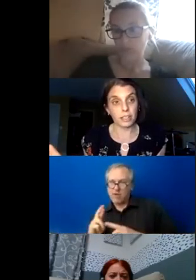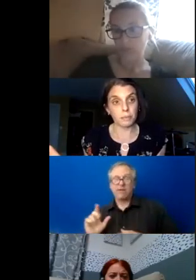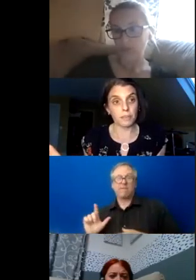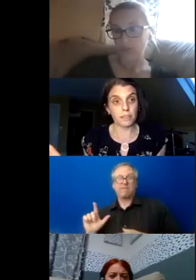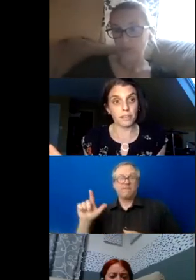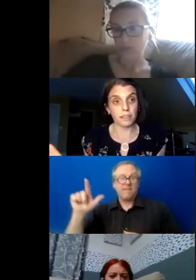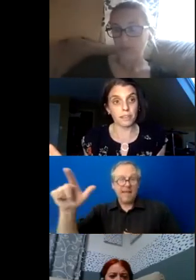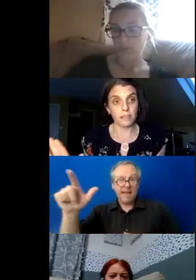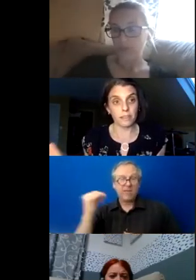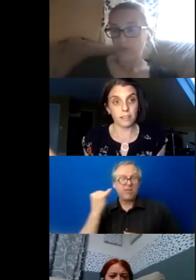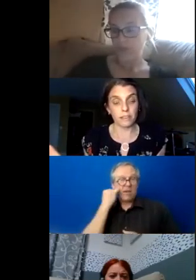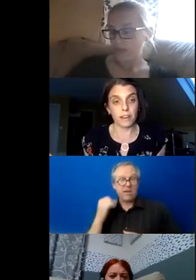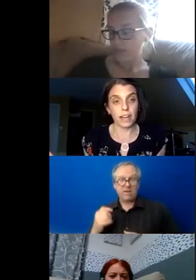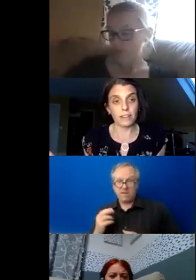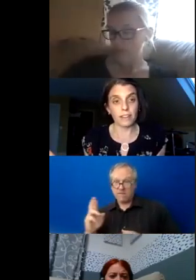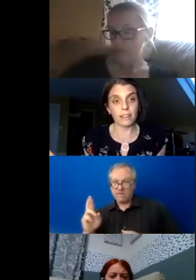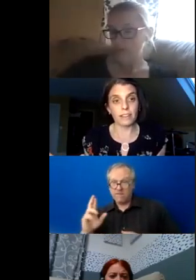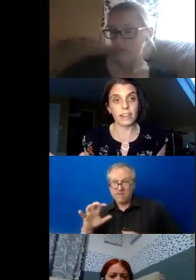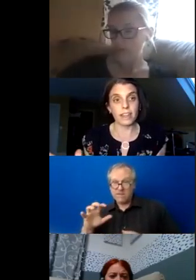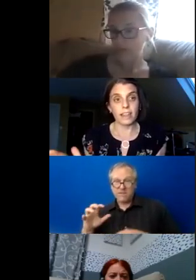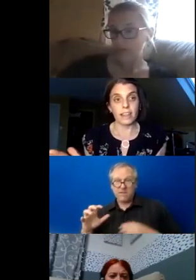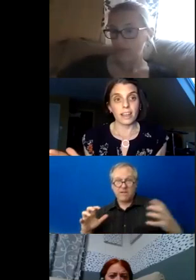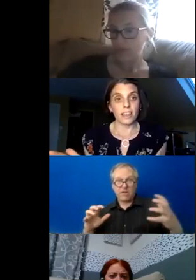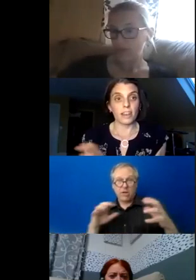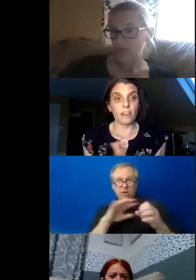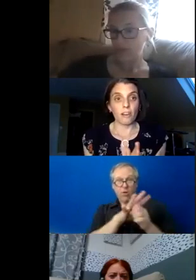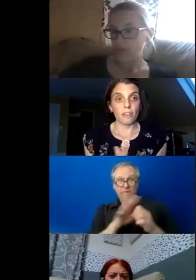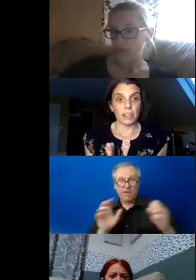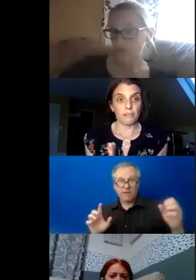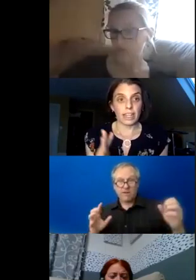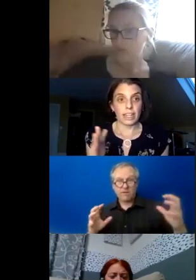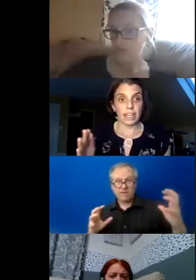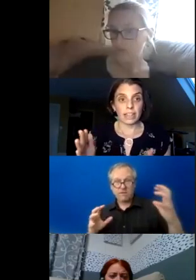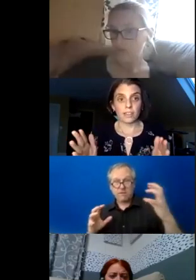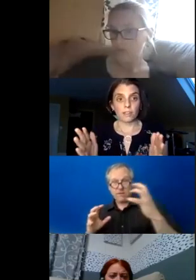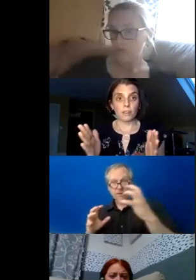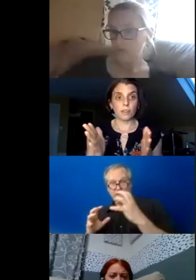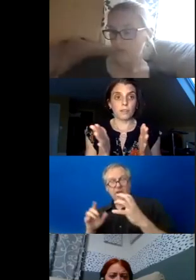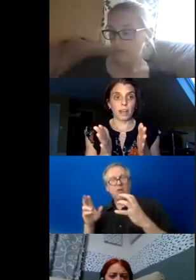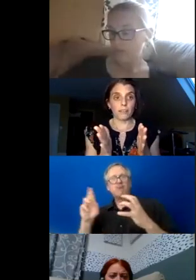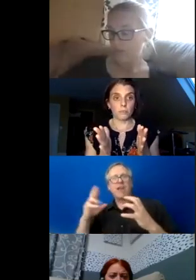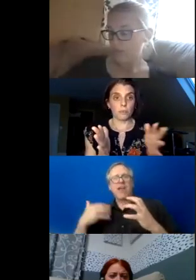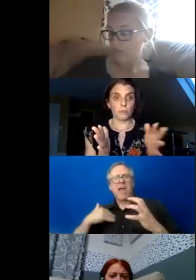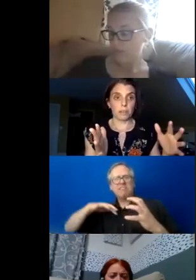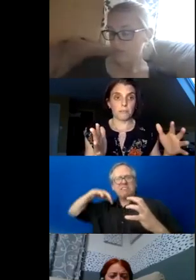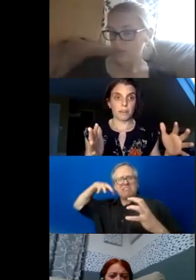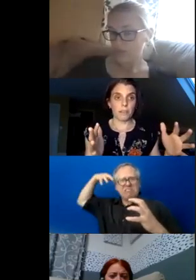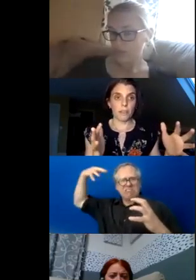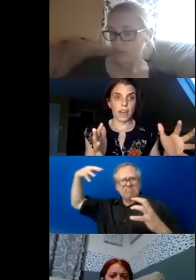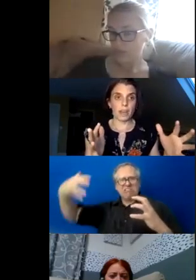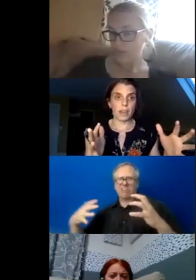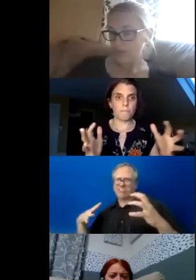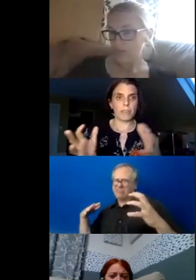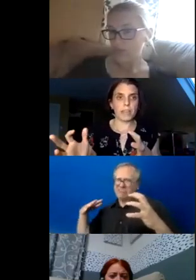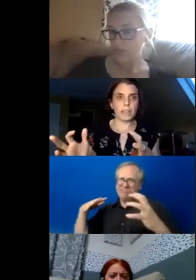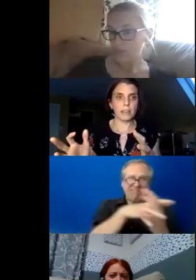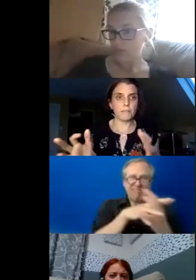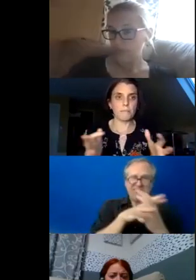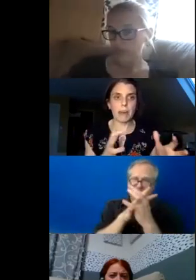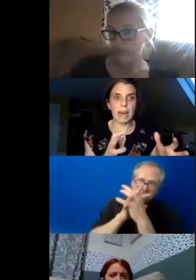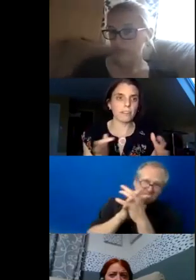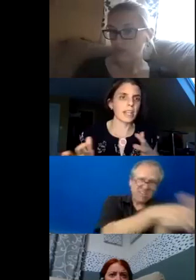child's exposed to the virus, they're already ready. And so you don't have to worry about that